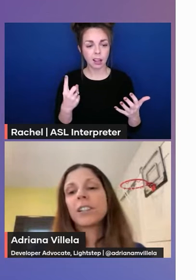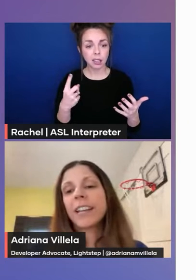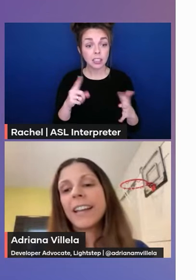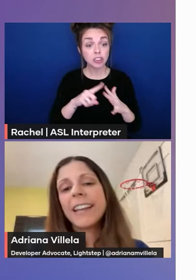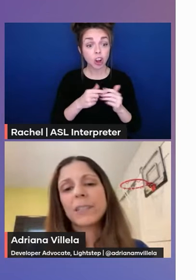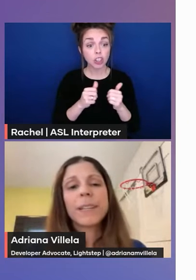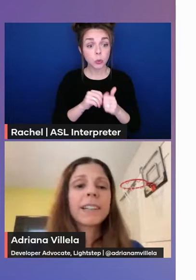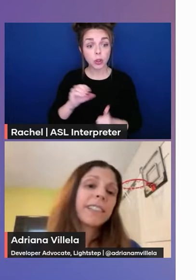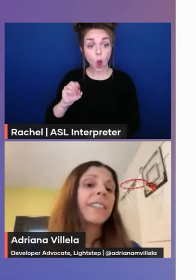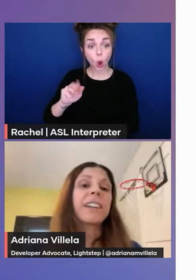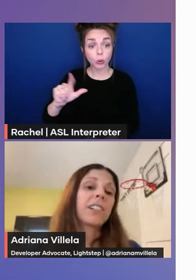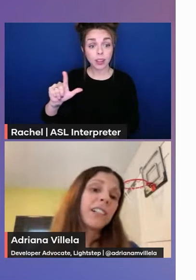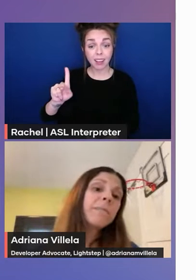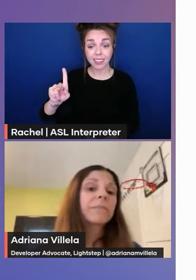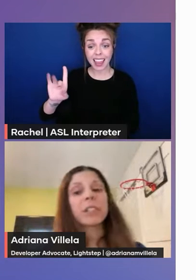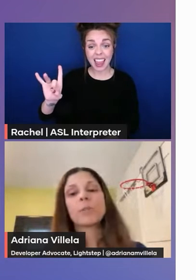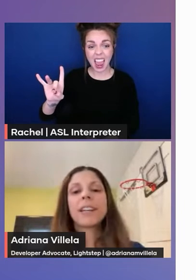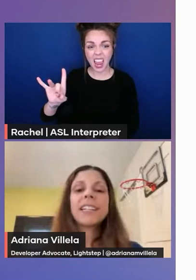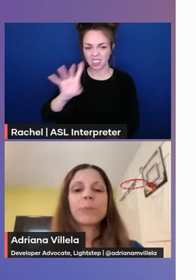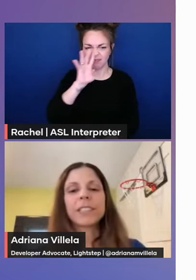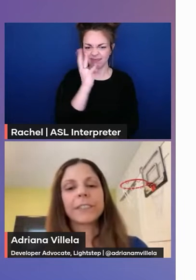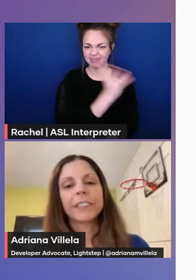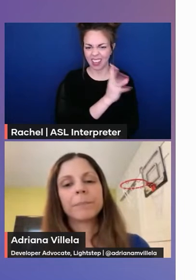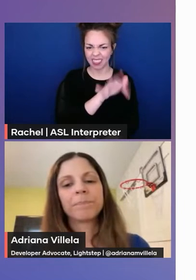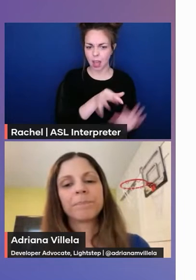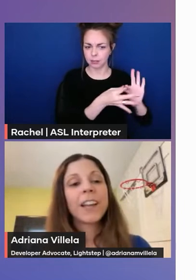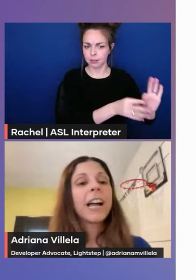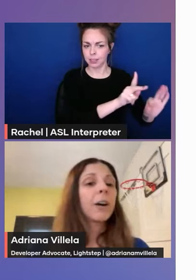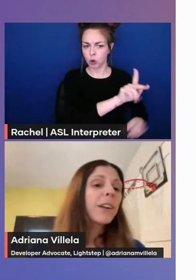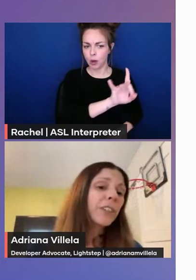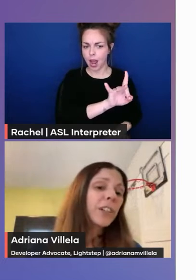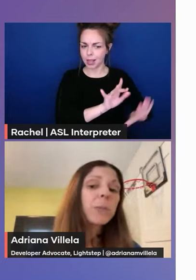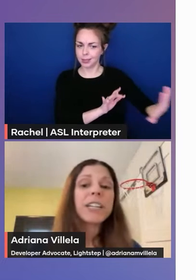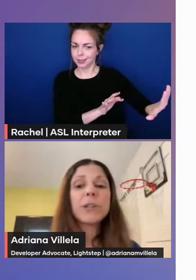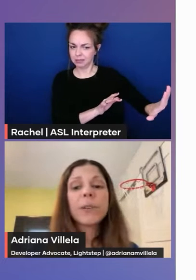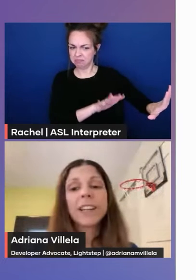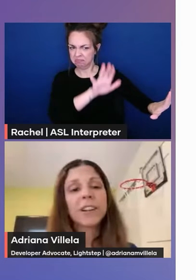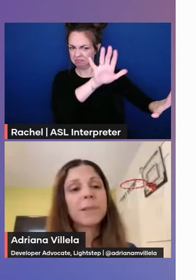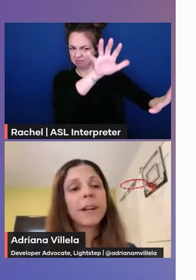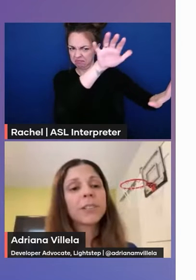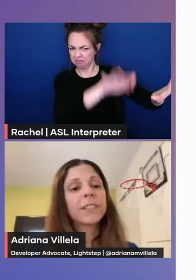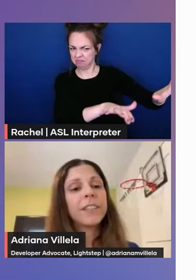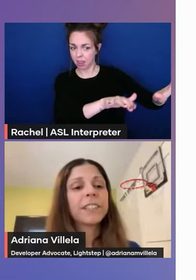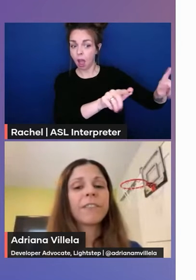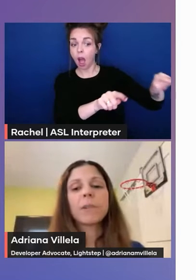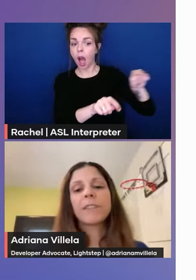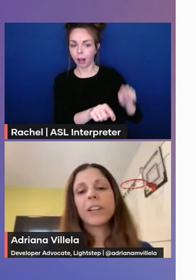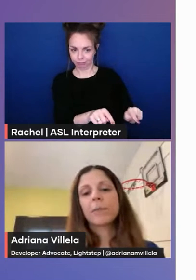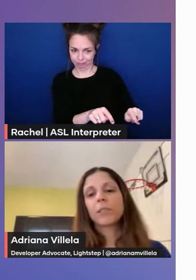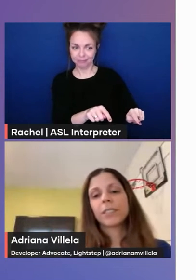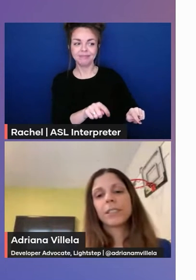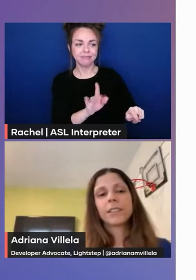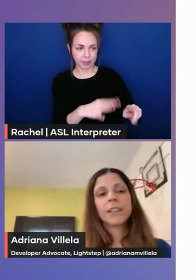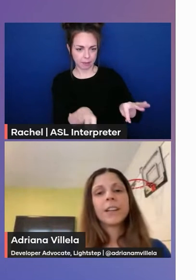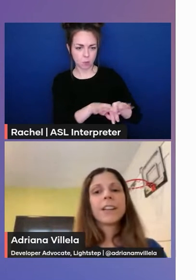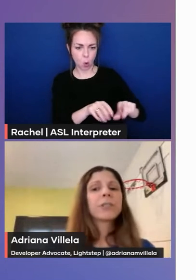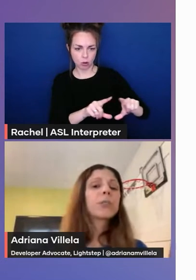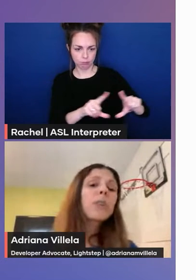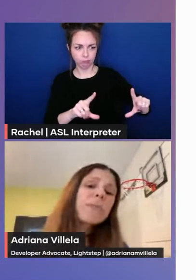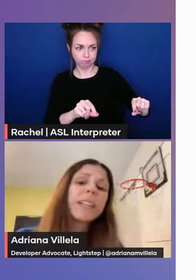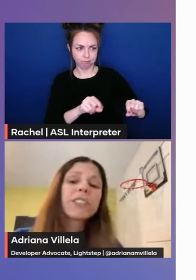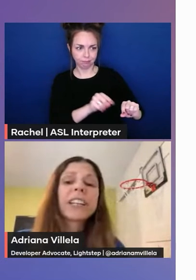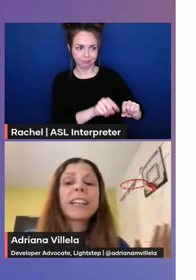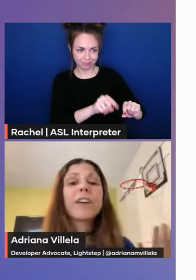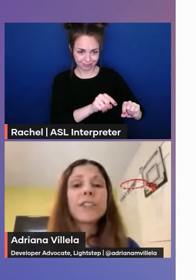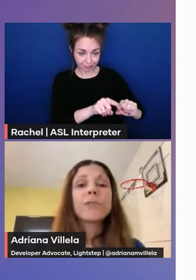with OTEL-K8 because they are Kubernetes specific. However, we do care about these environment variables. So